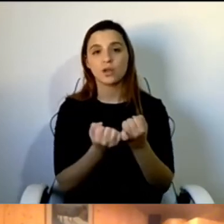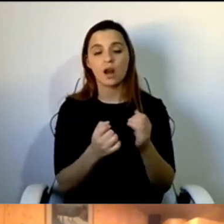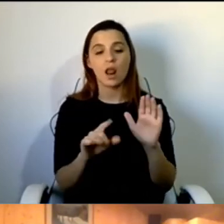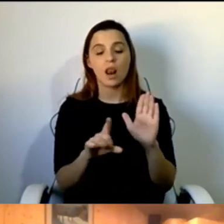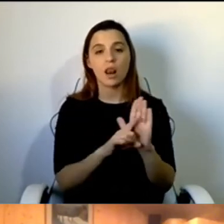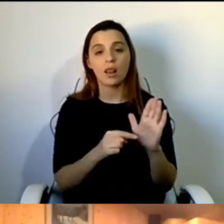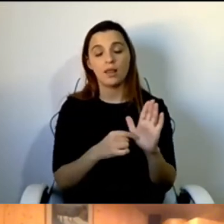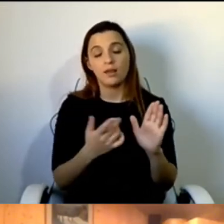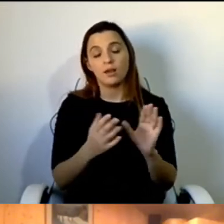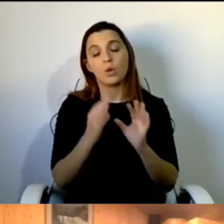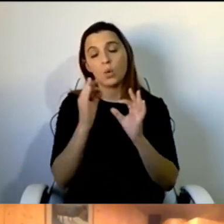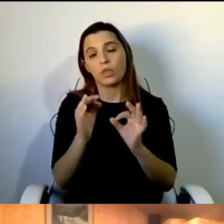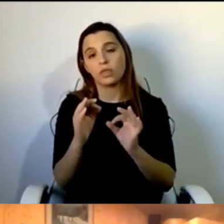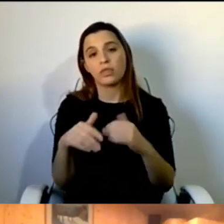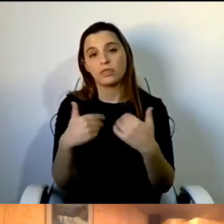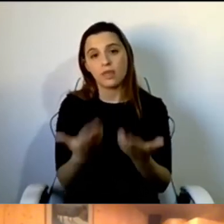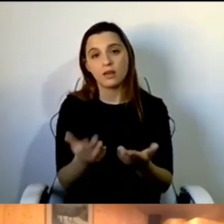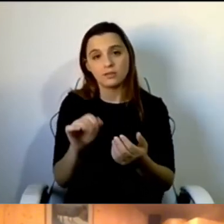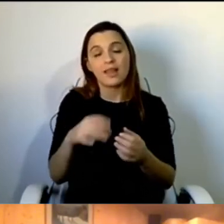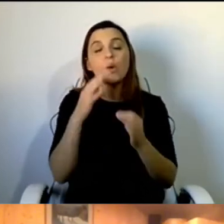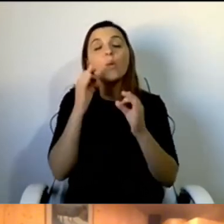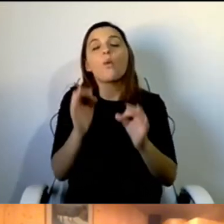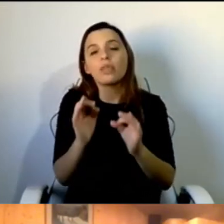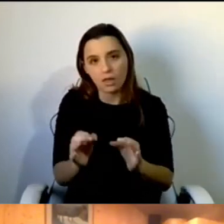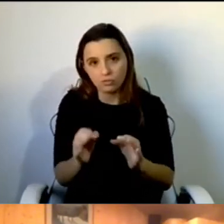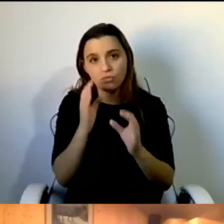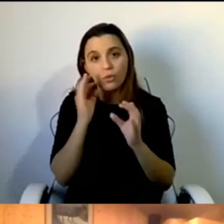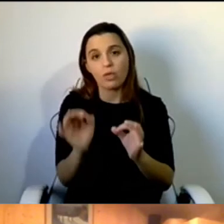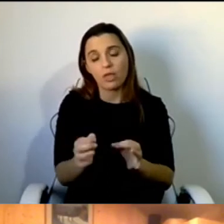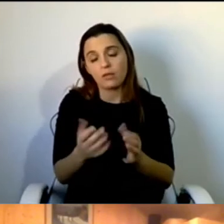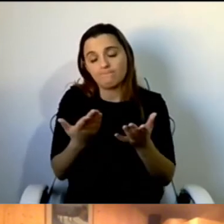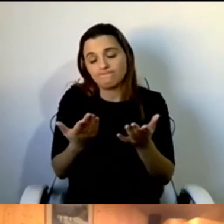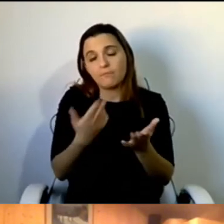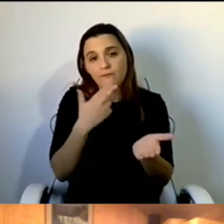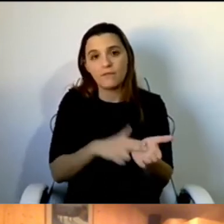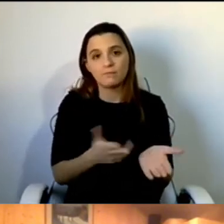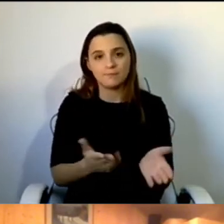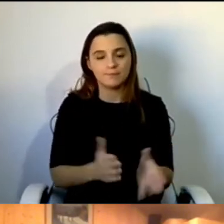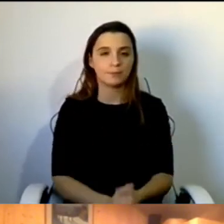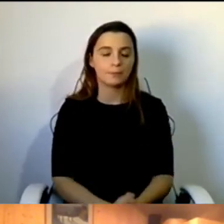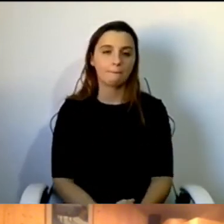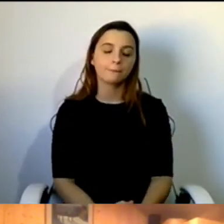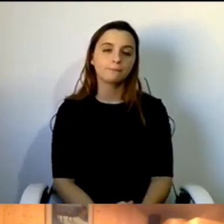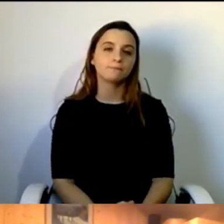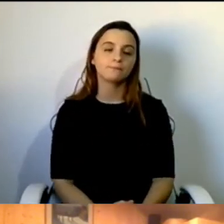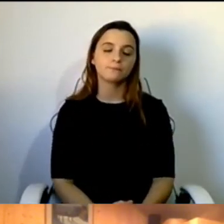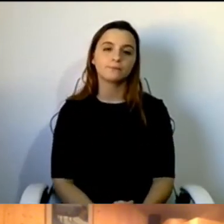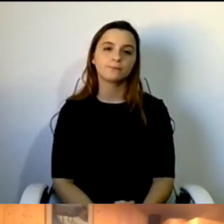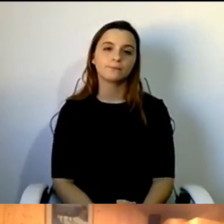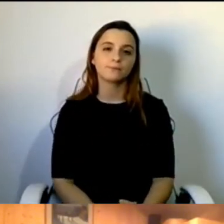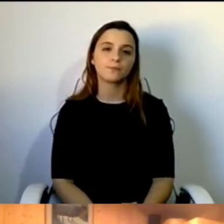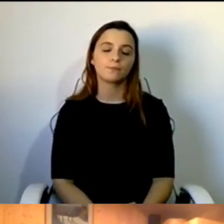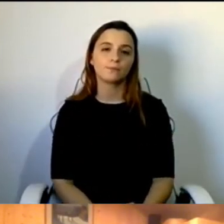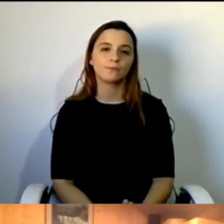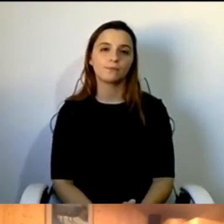care, that's what it is they provide to people who need that. But this was a special